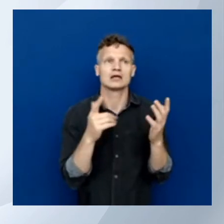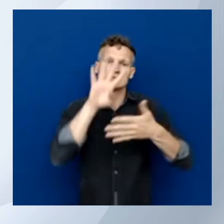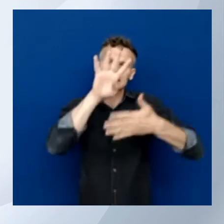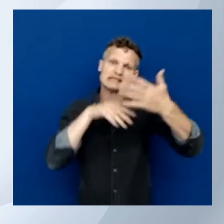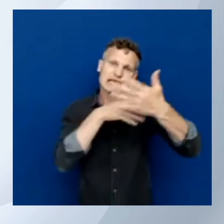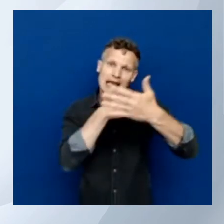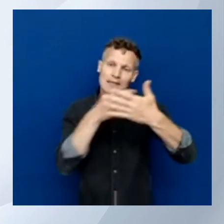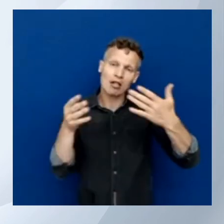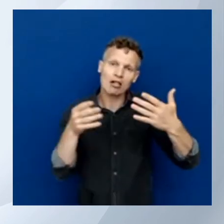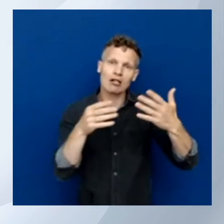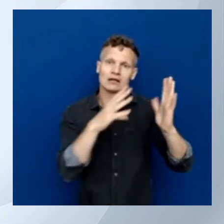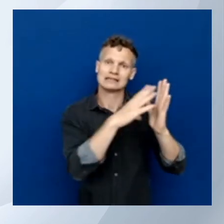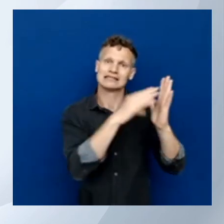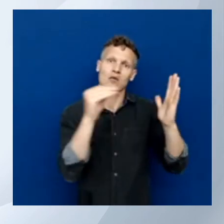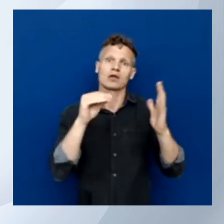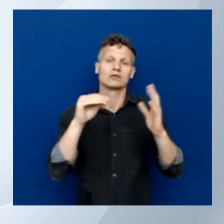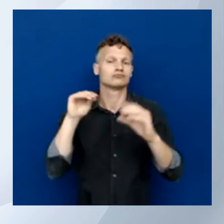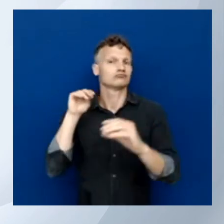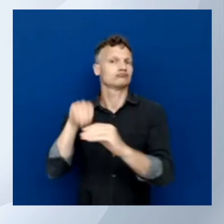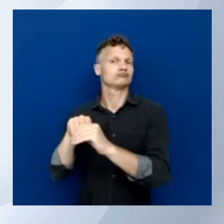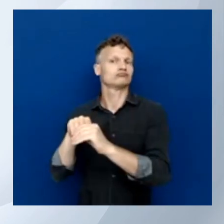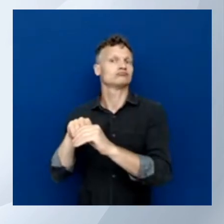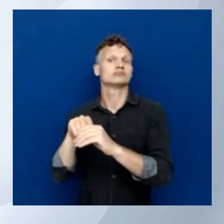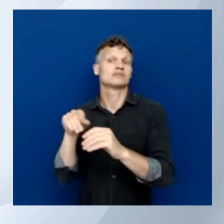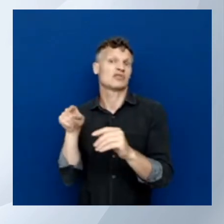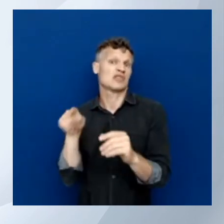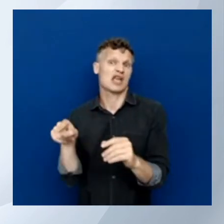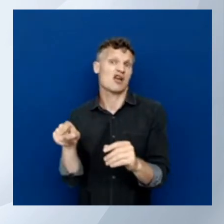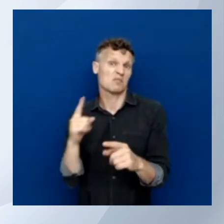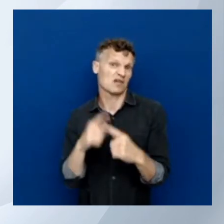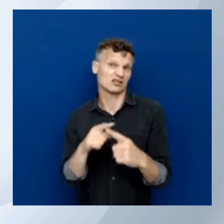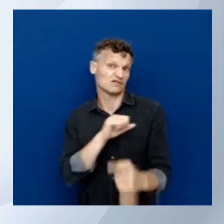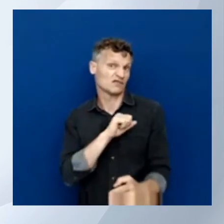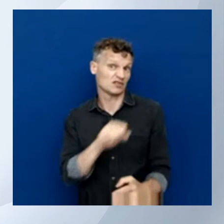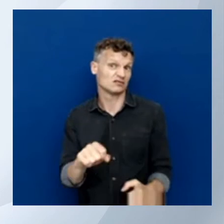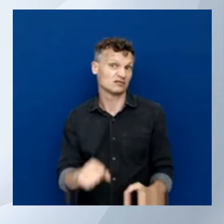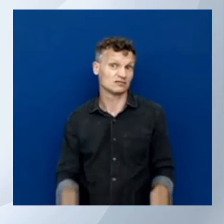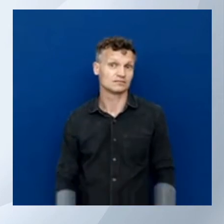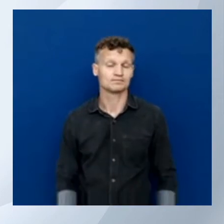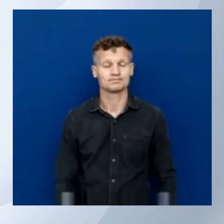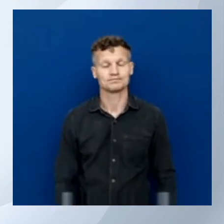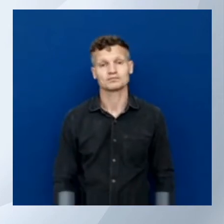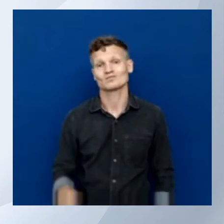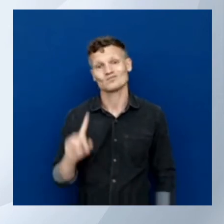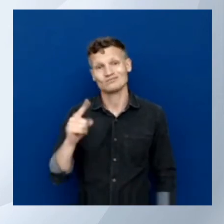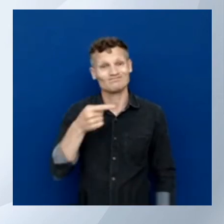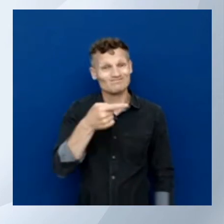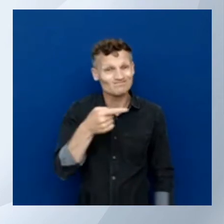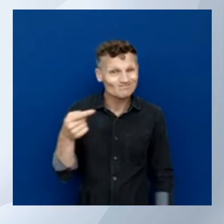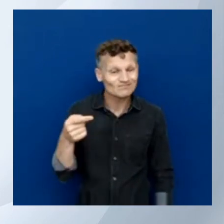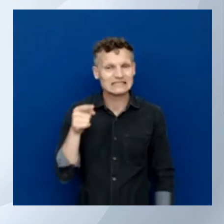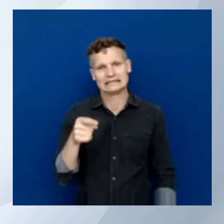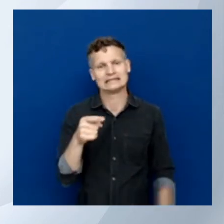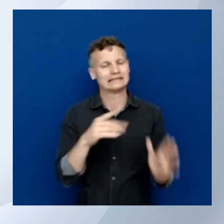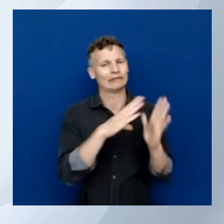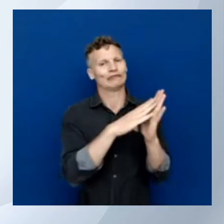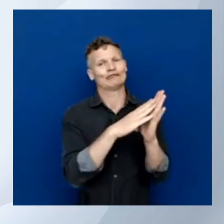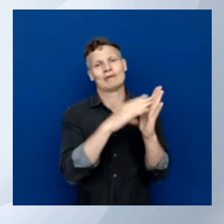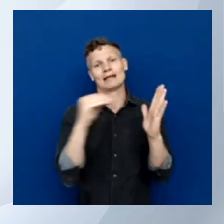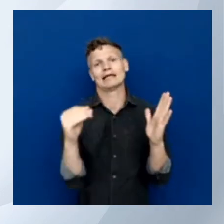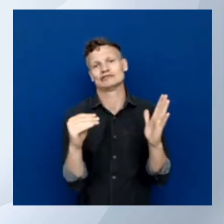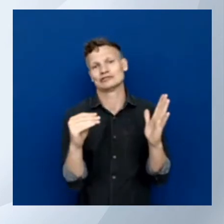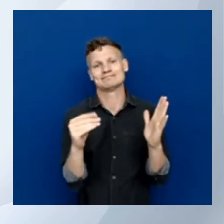and it will be available, and it's pretty damn fast. The downside, as I said, is that replication. You can't